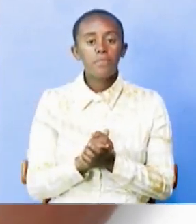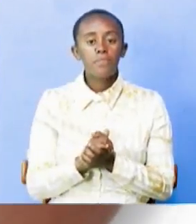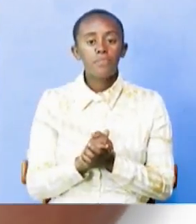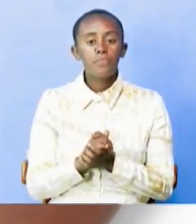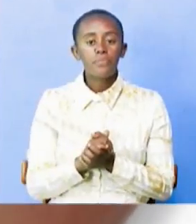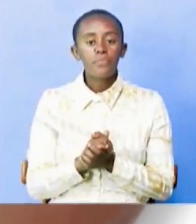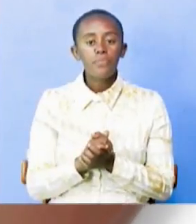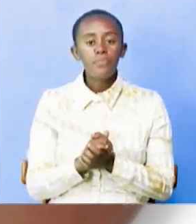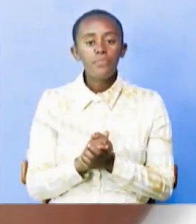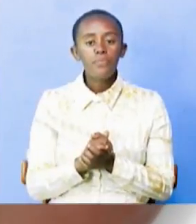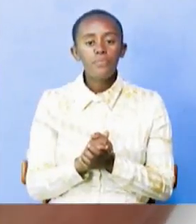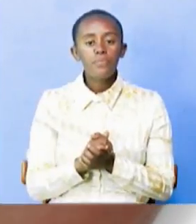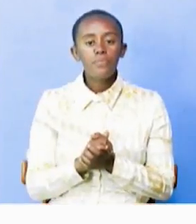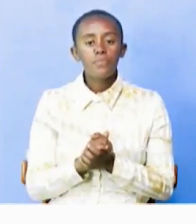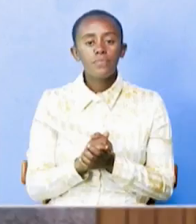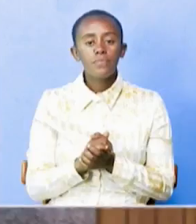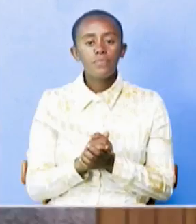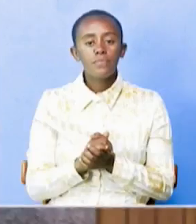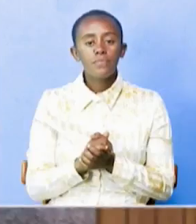Will they?